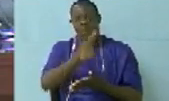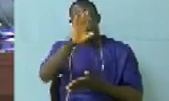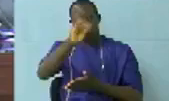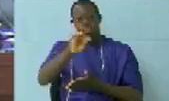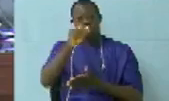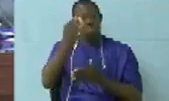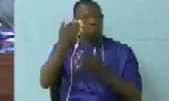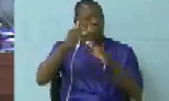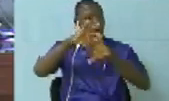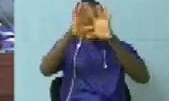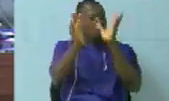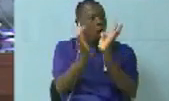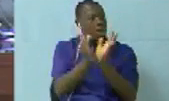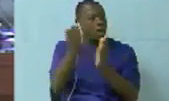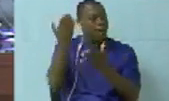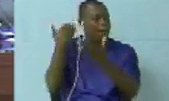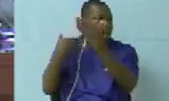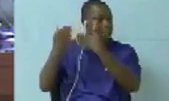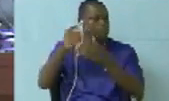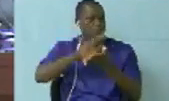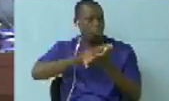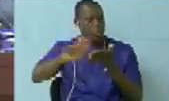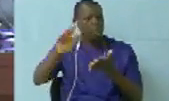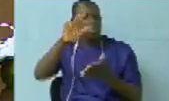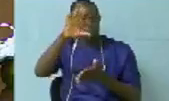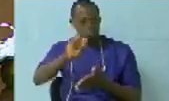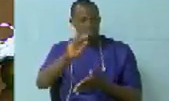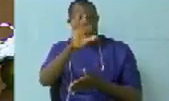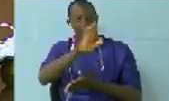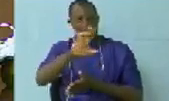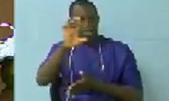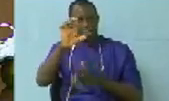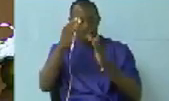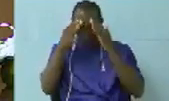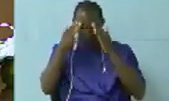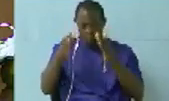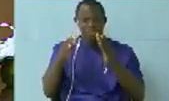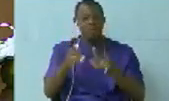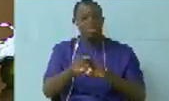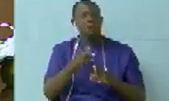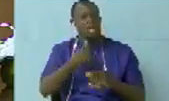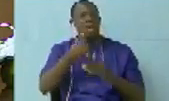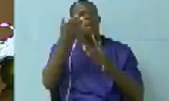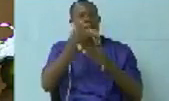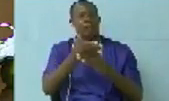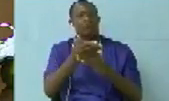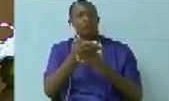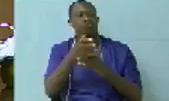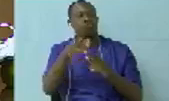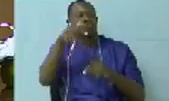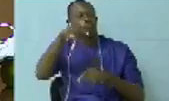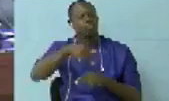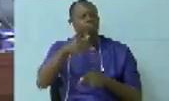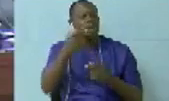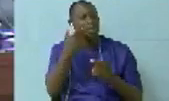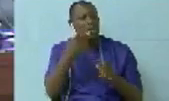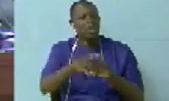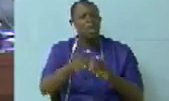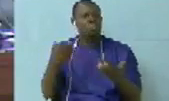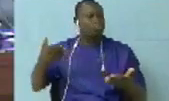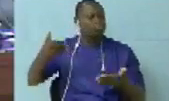these past weeks, and I believe that we would continue that into the new